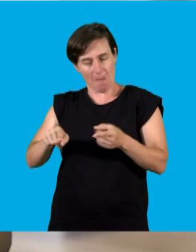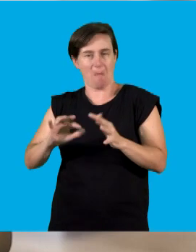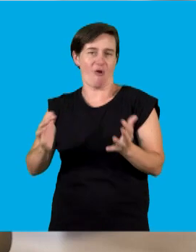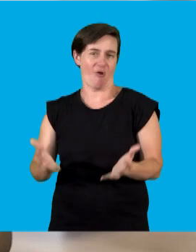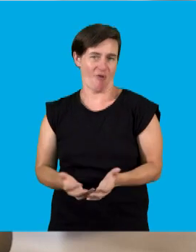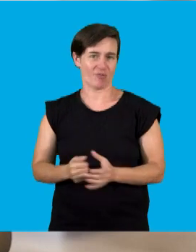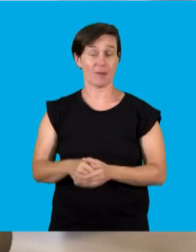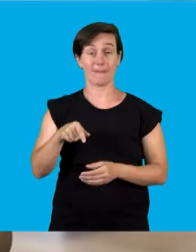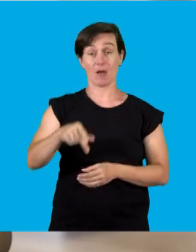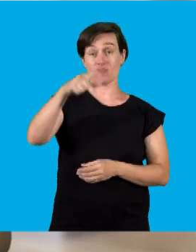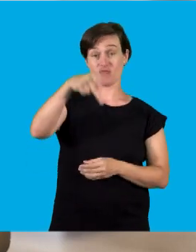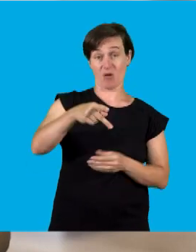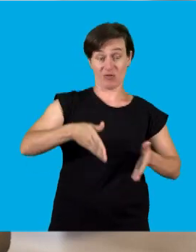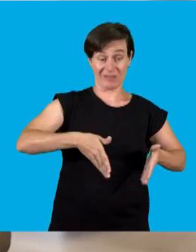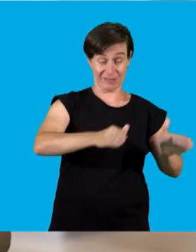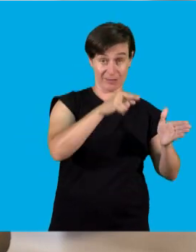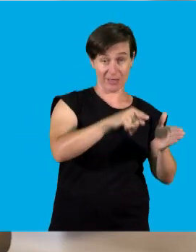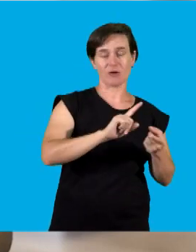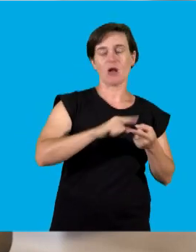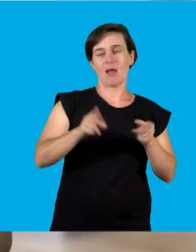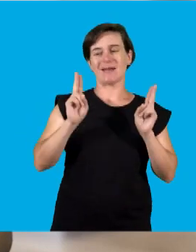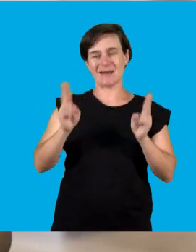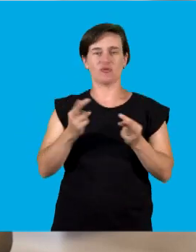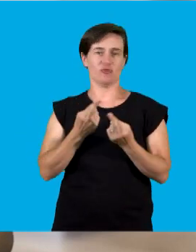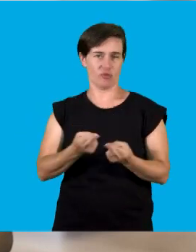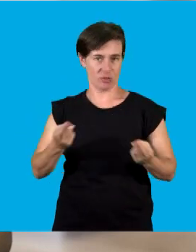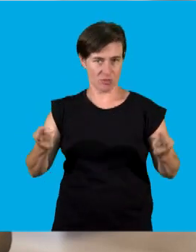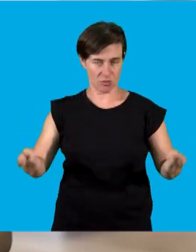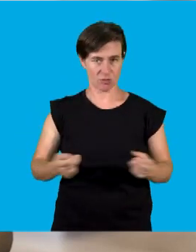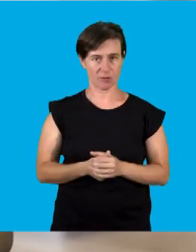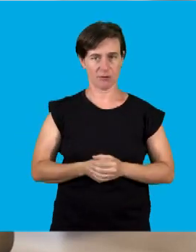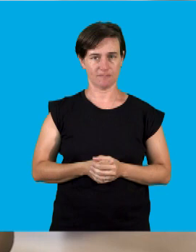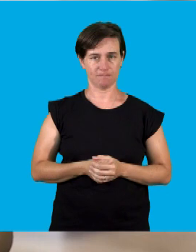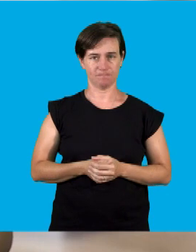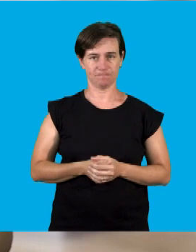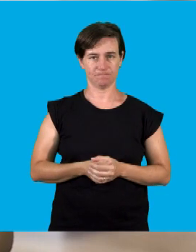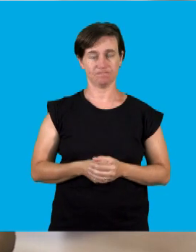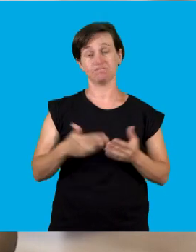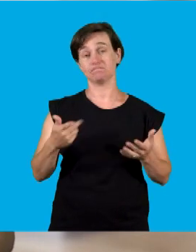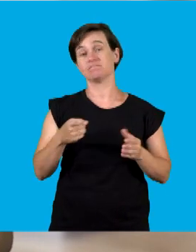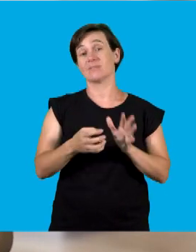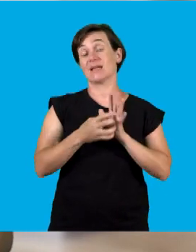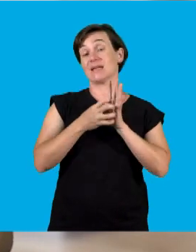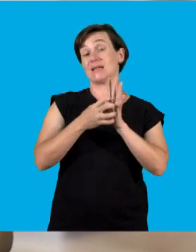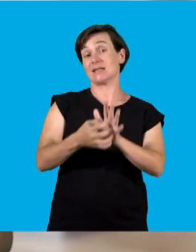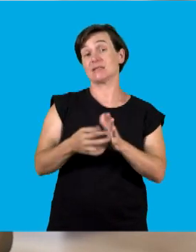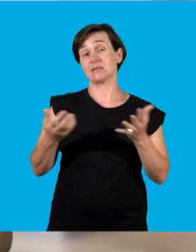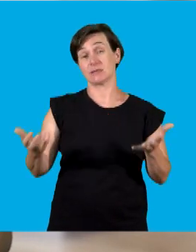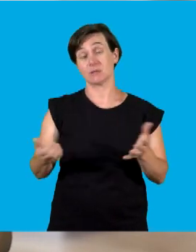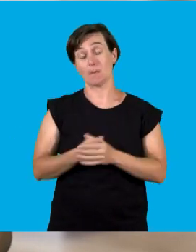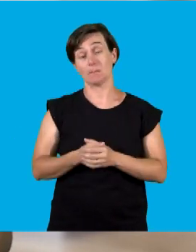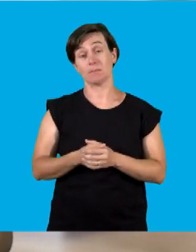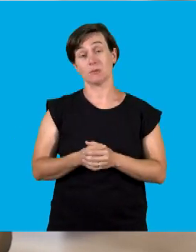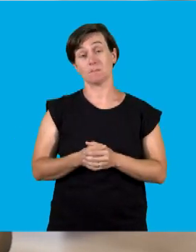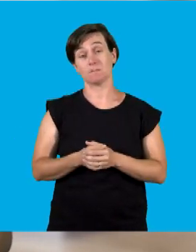So primary sector deals with all the natural resources. Here are examples of industries that you